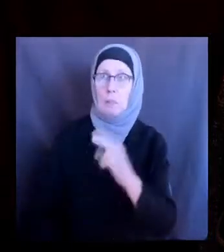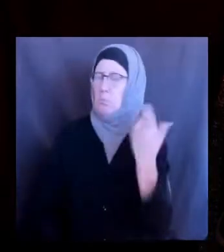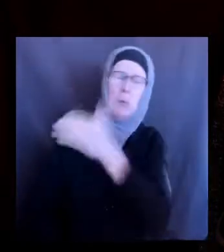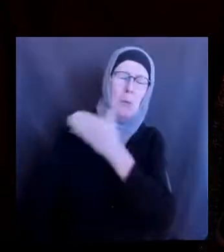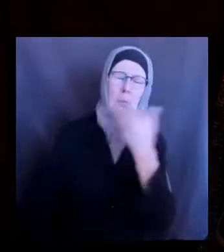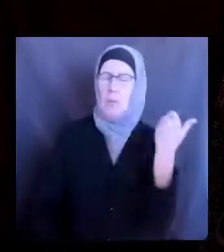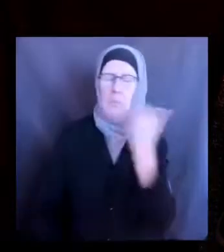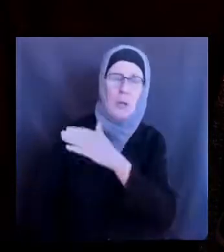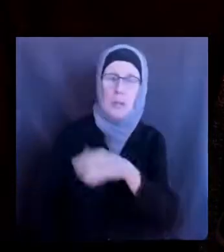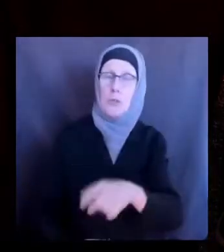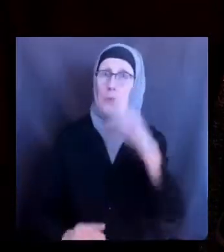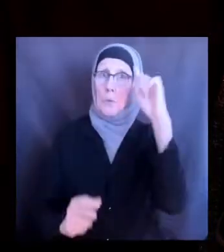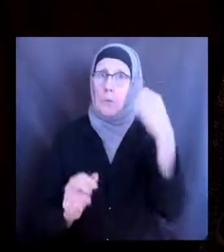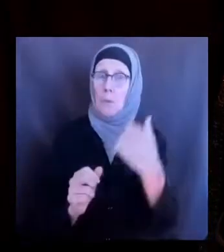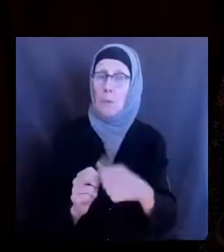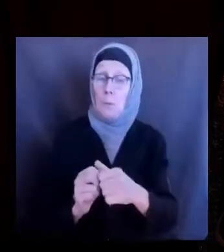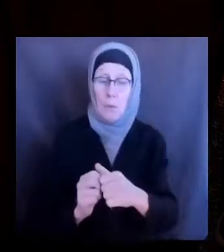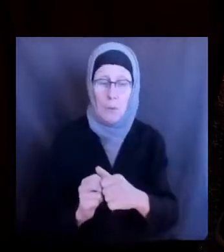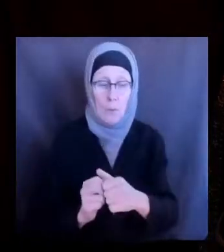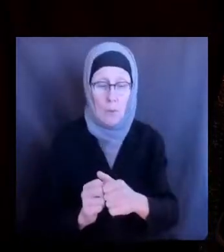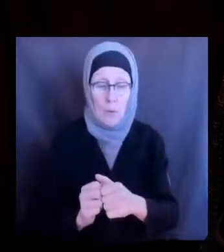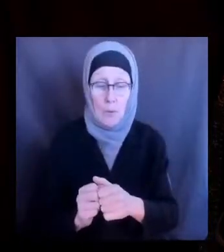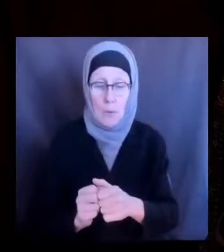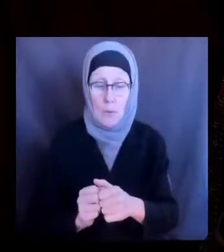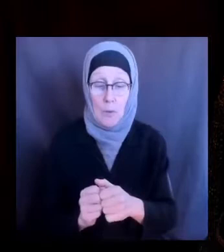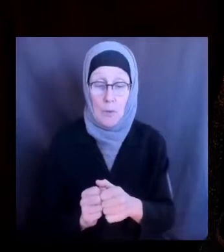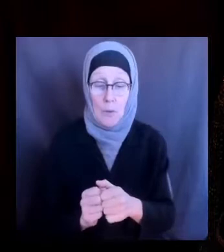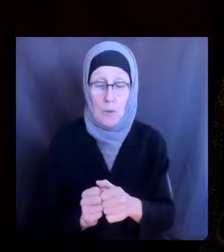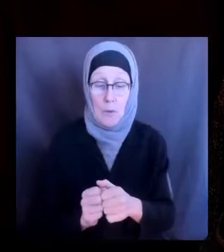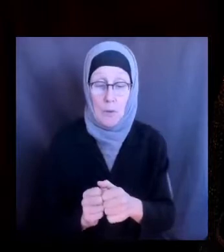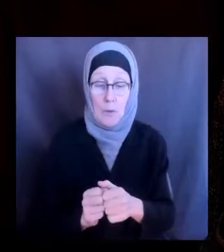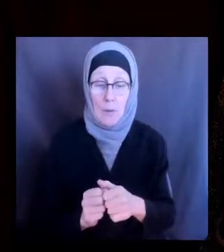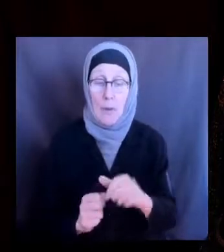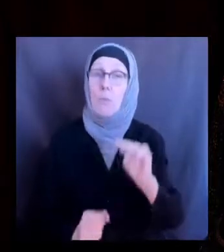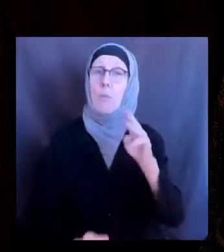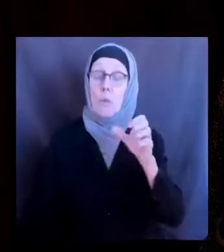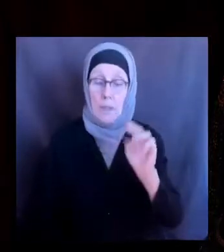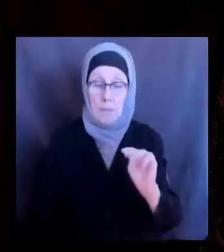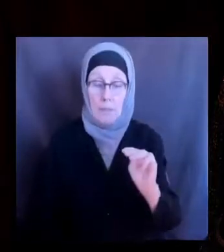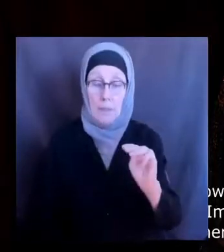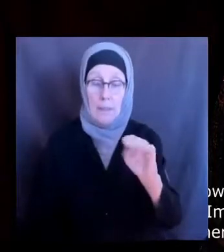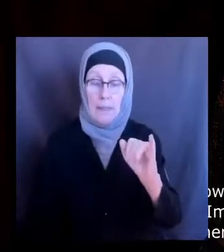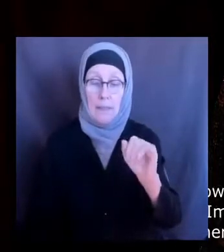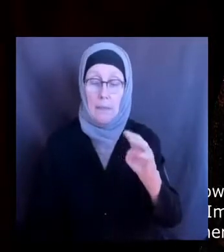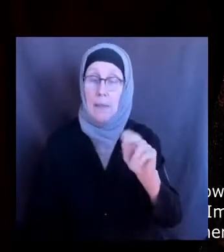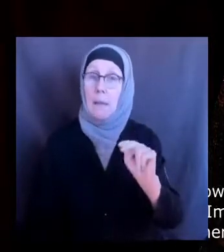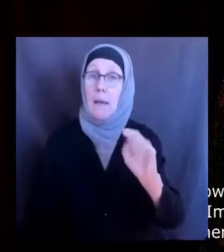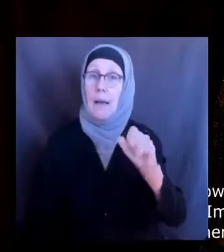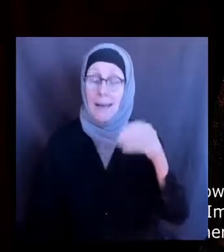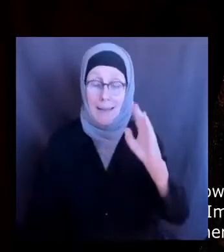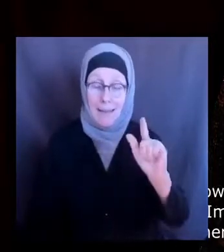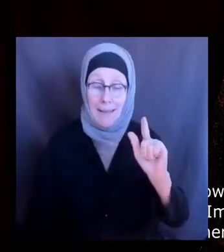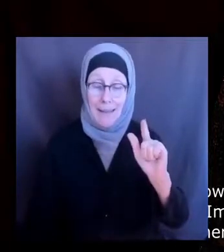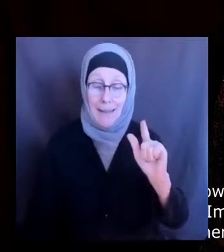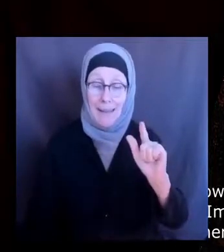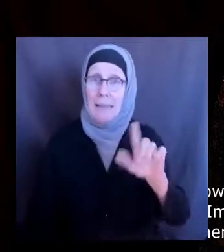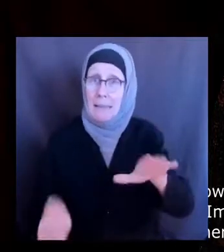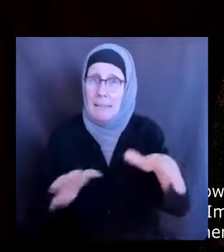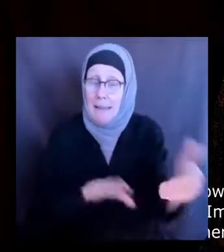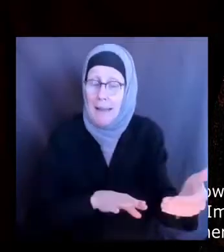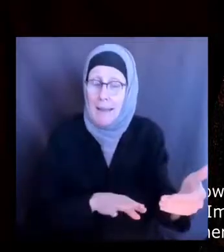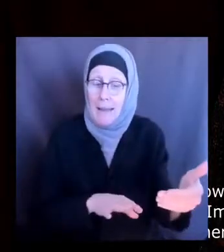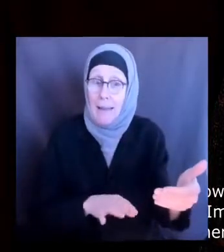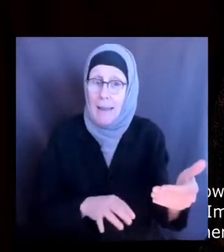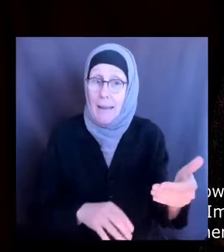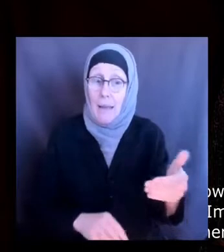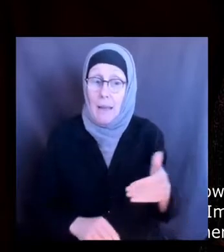Hussein. And in the just the tarah se Imam Hussein alayhi salam ne janab Muslim bin